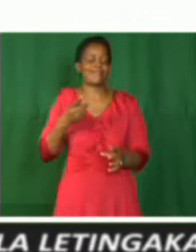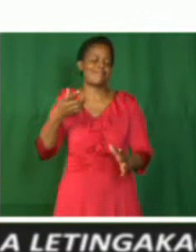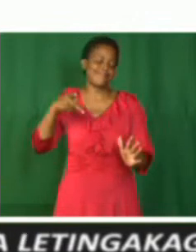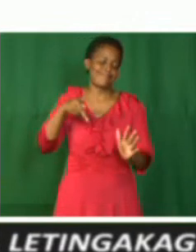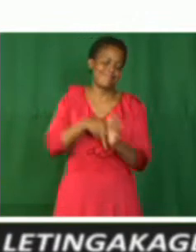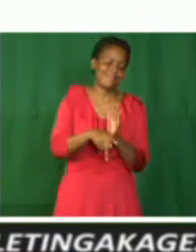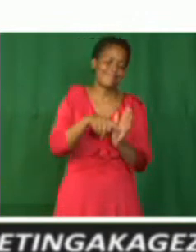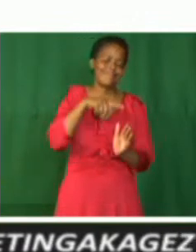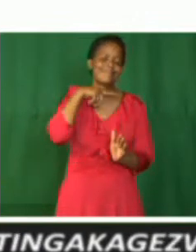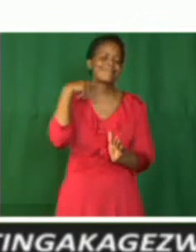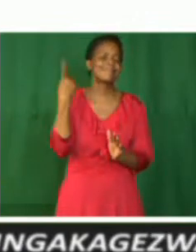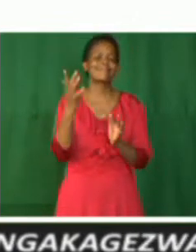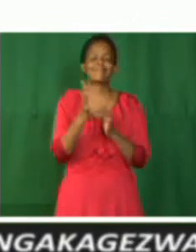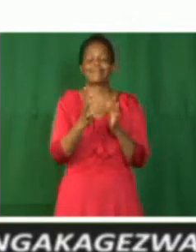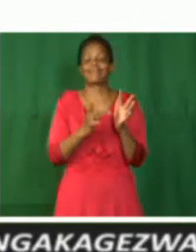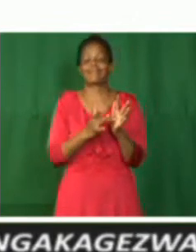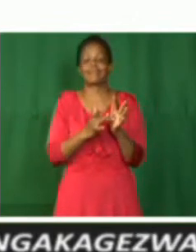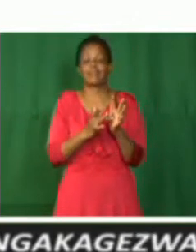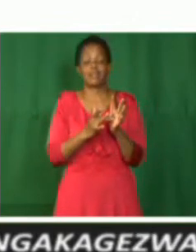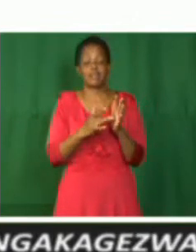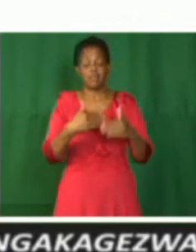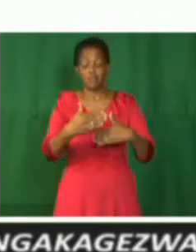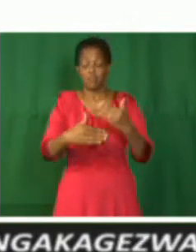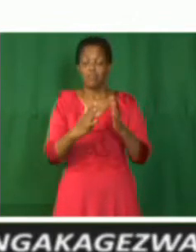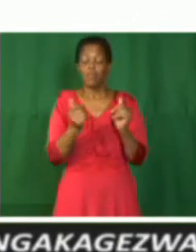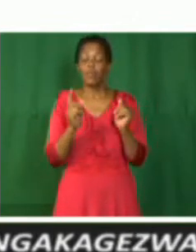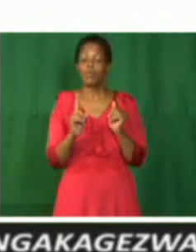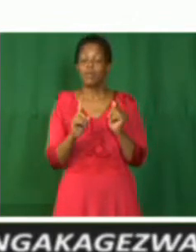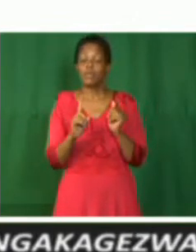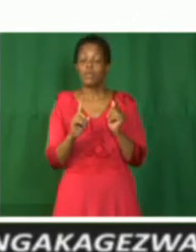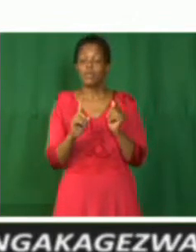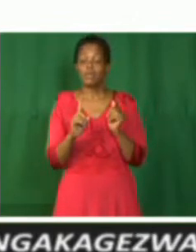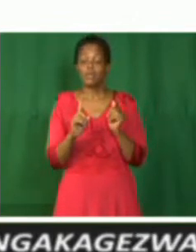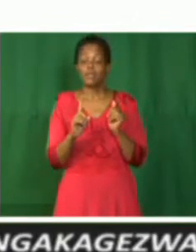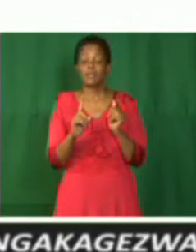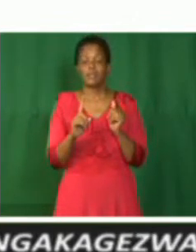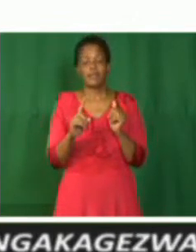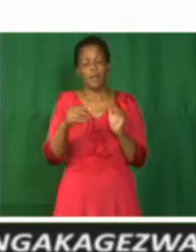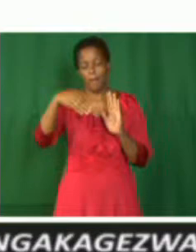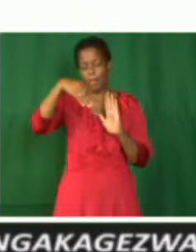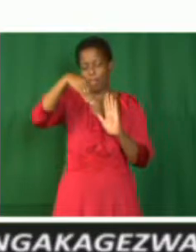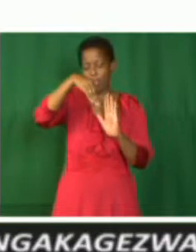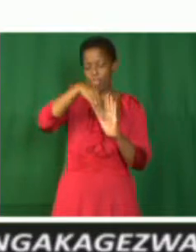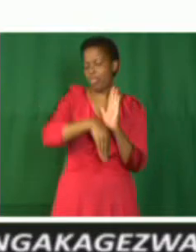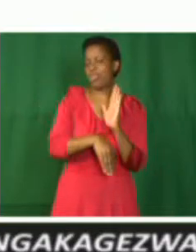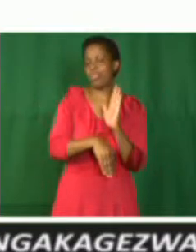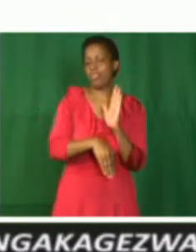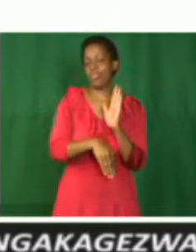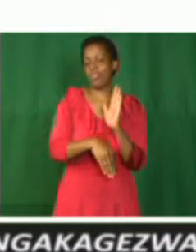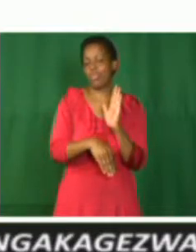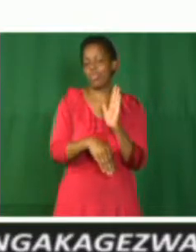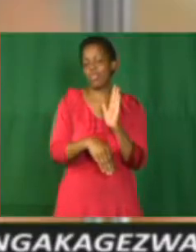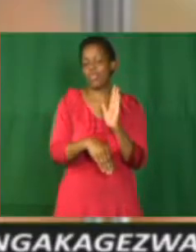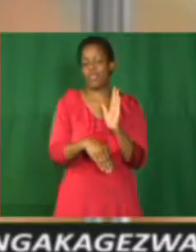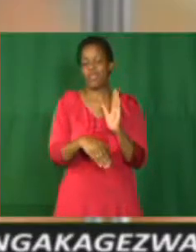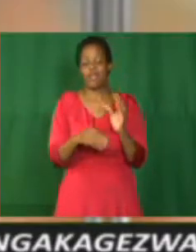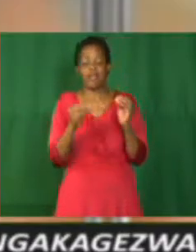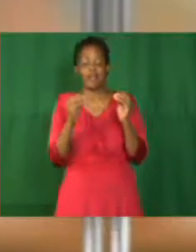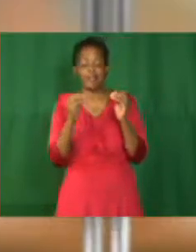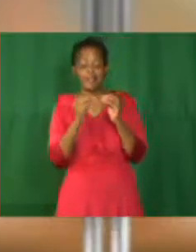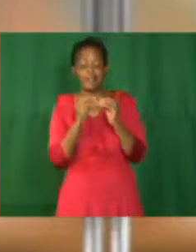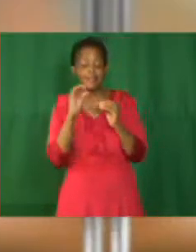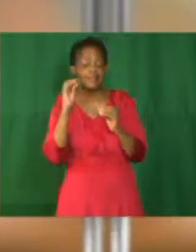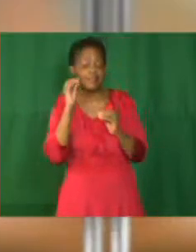Jesus. And what was the result of that? The results were negative, because he ended up dying